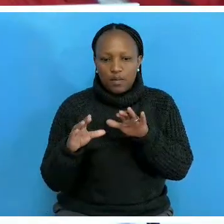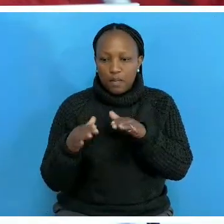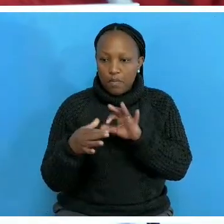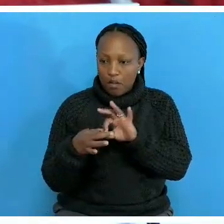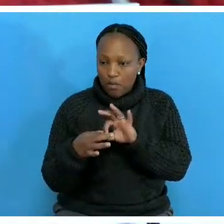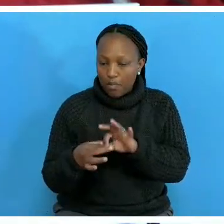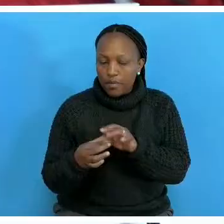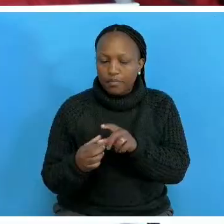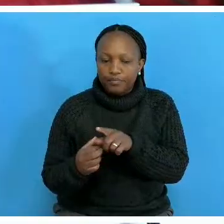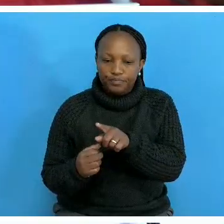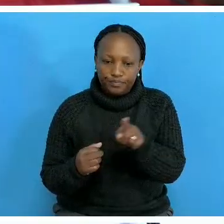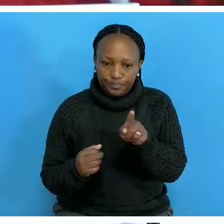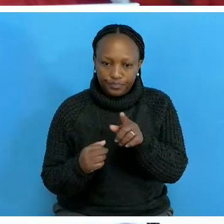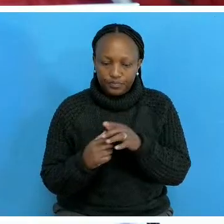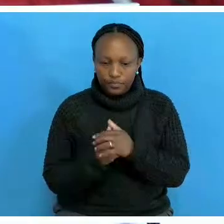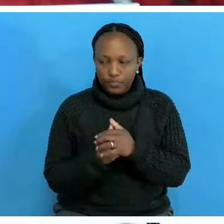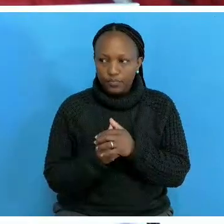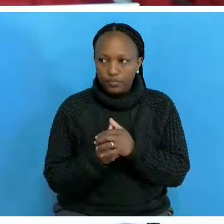commitment.